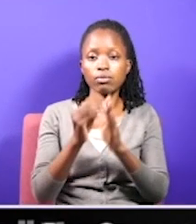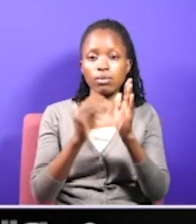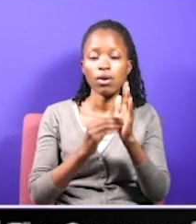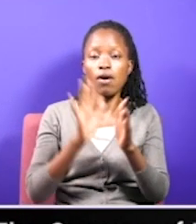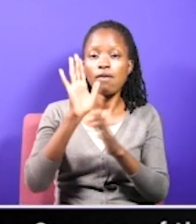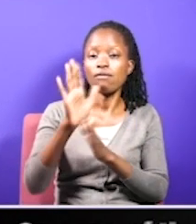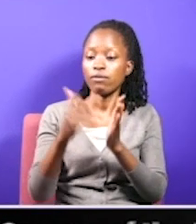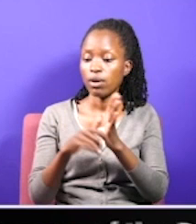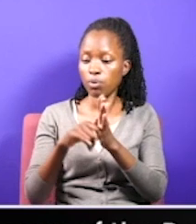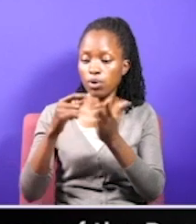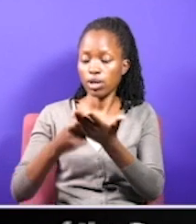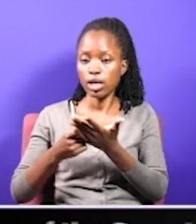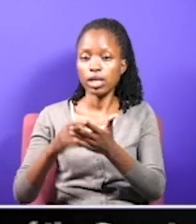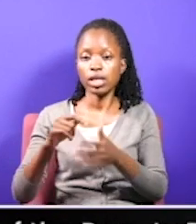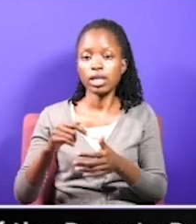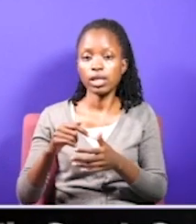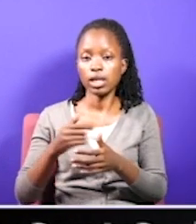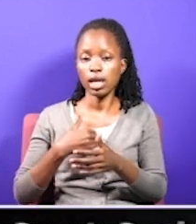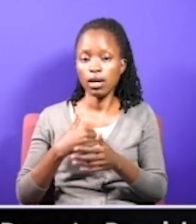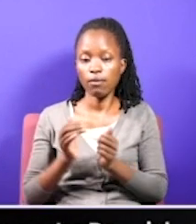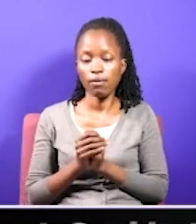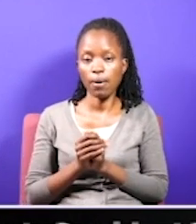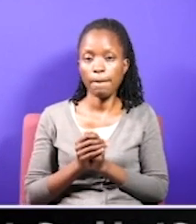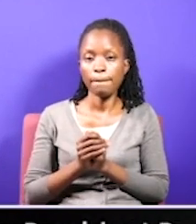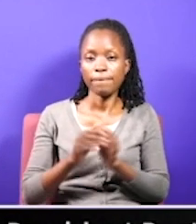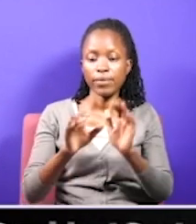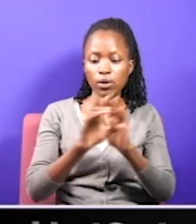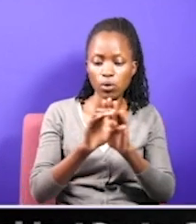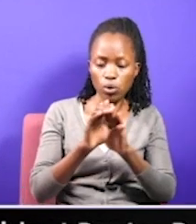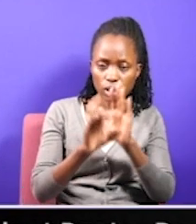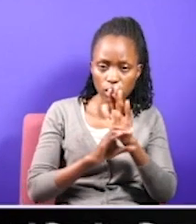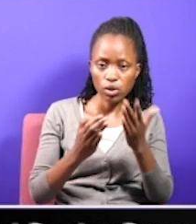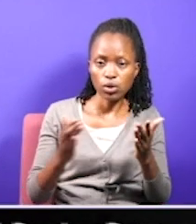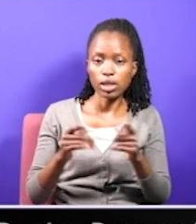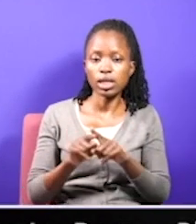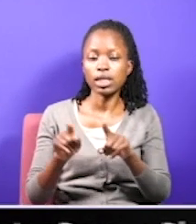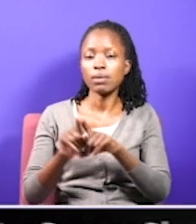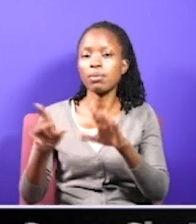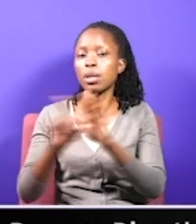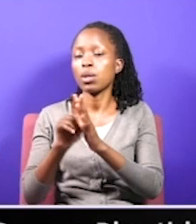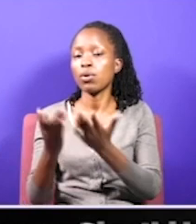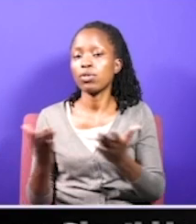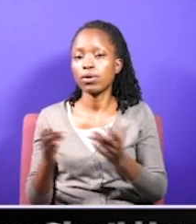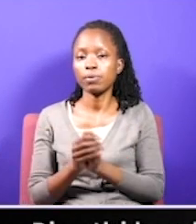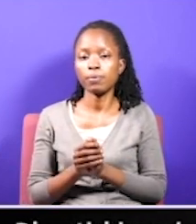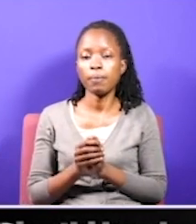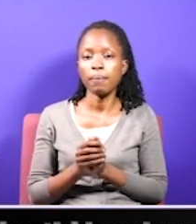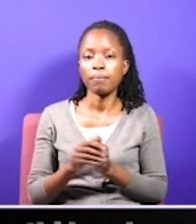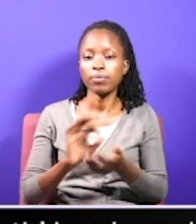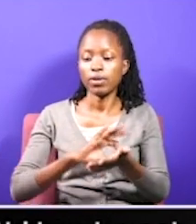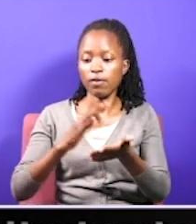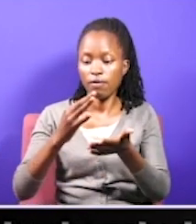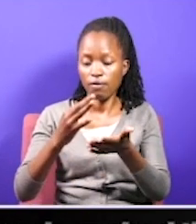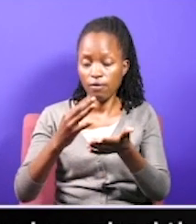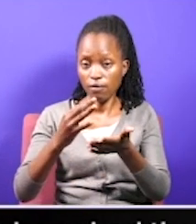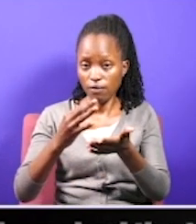of deliberation, namely outstanding constitutional matters, electoral justice and related matters, entrenching funds into the